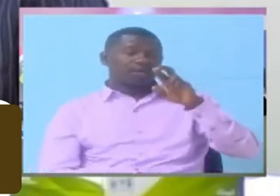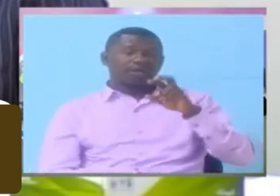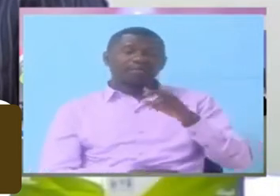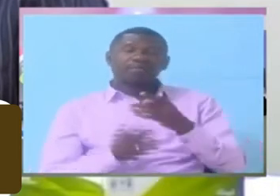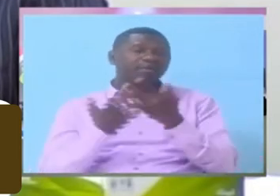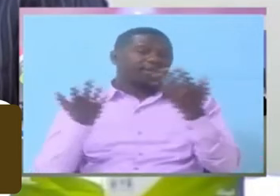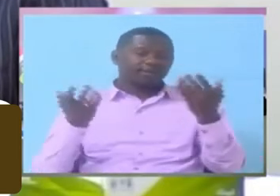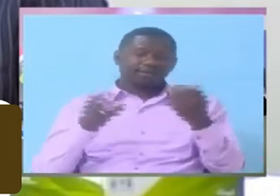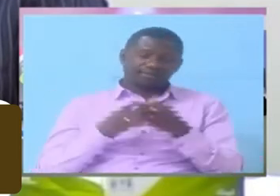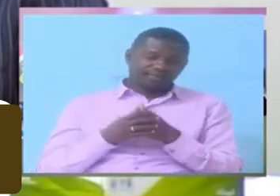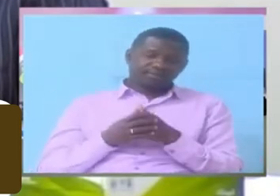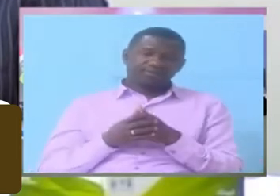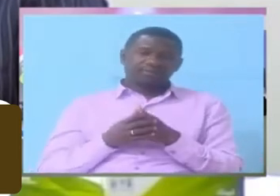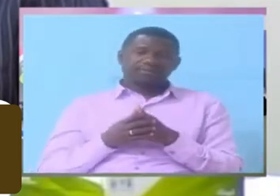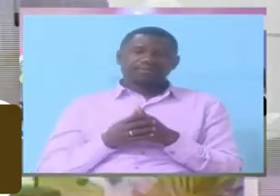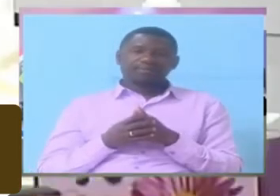No,